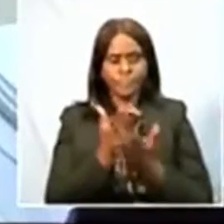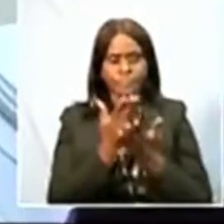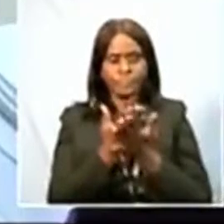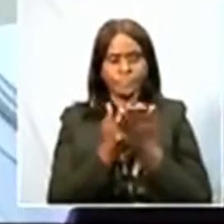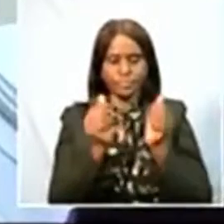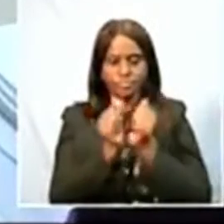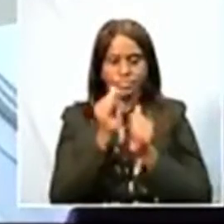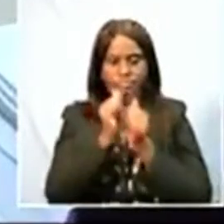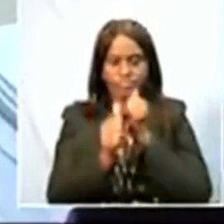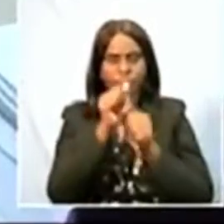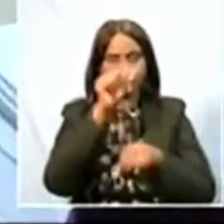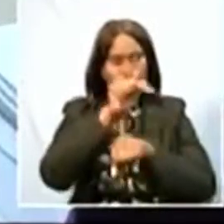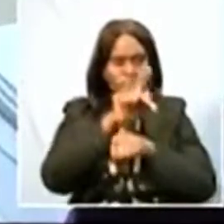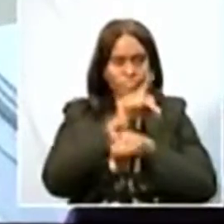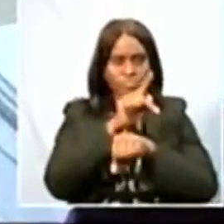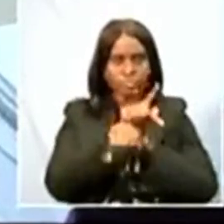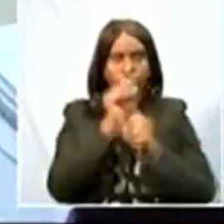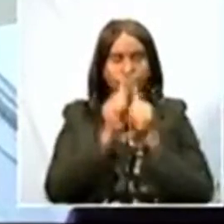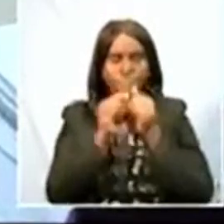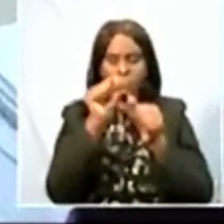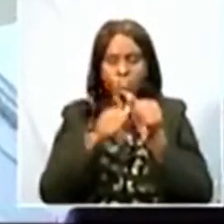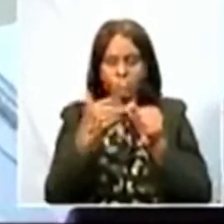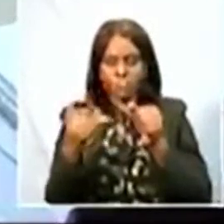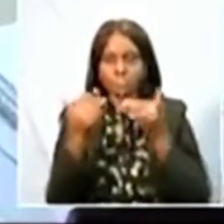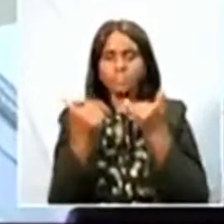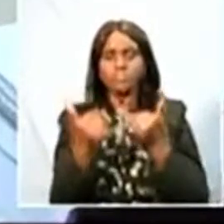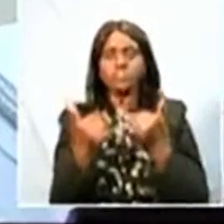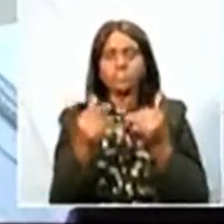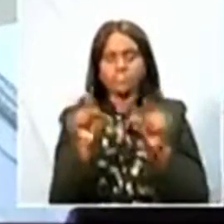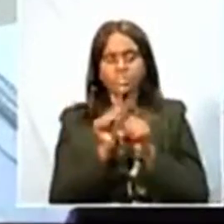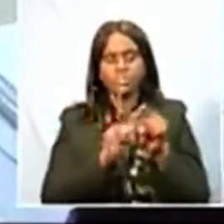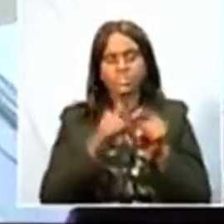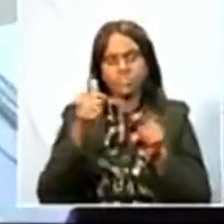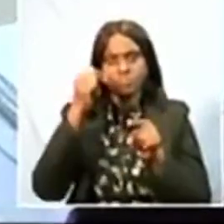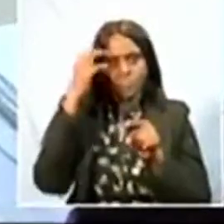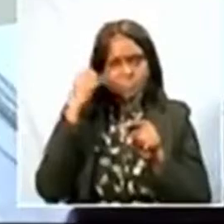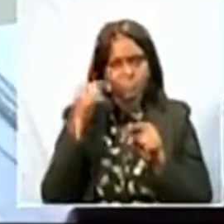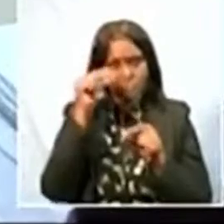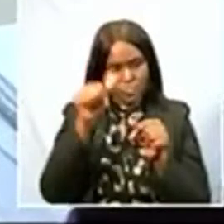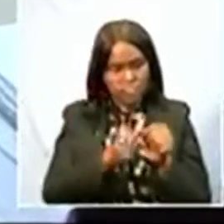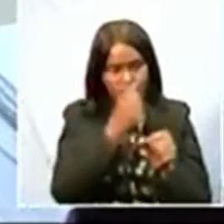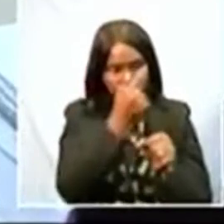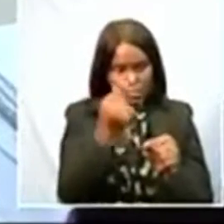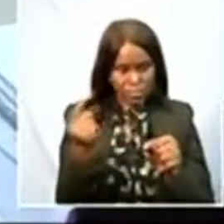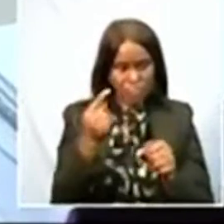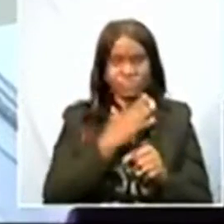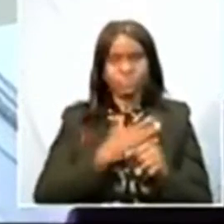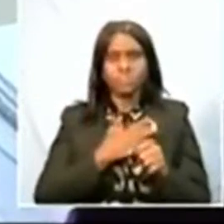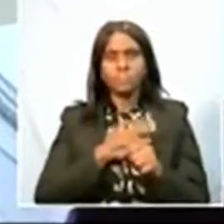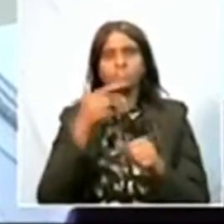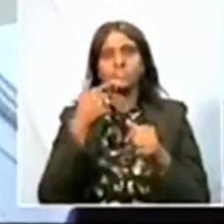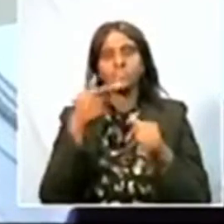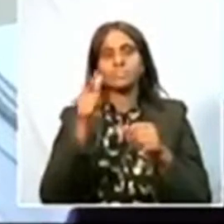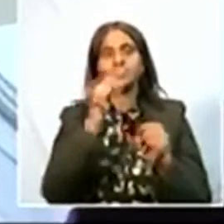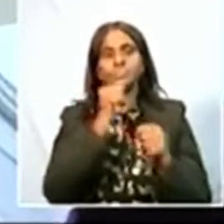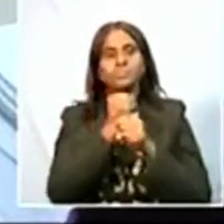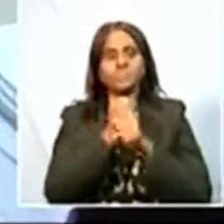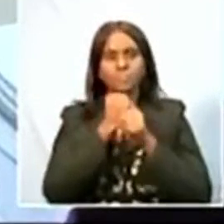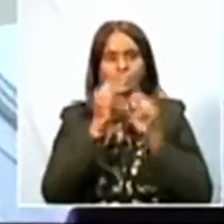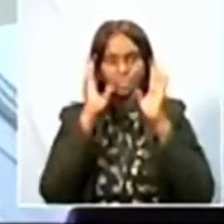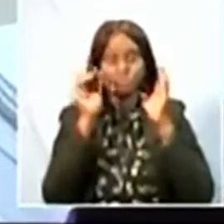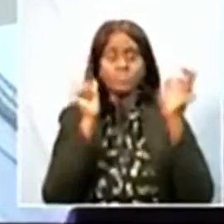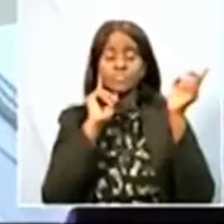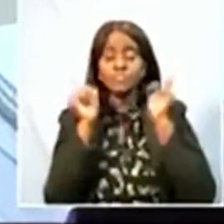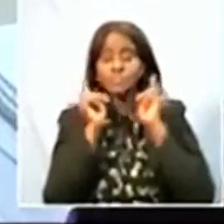recommendations of which projects. Everything now is you officers. Each one plays a part. When you